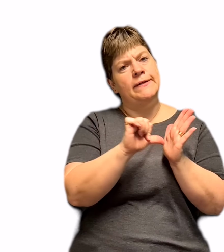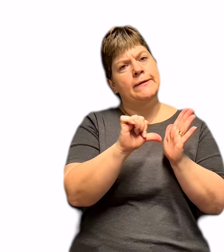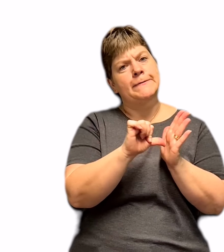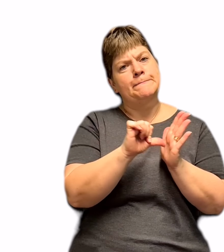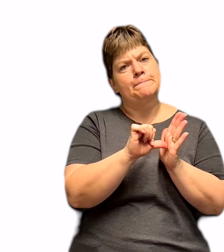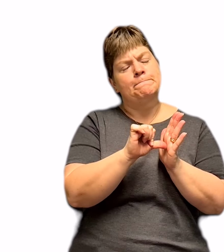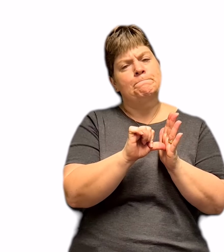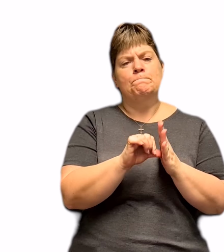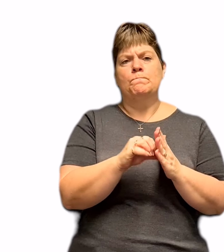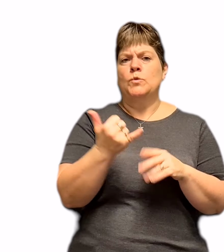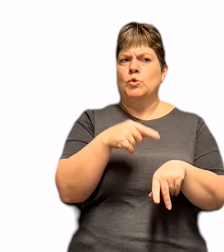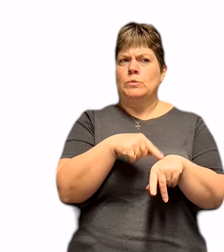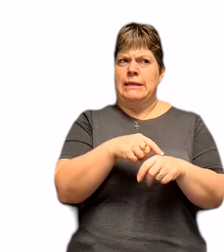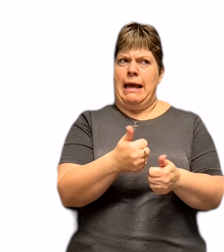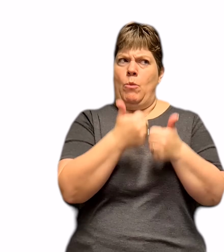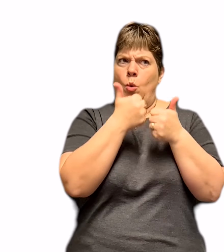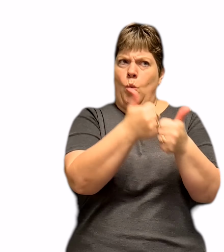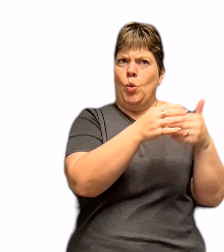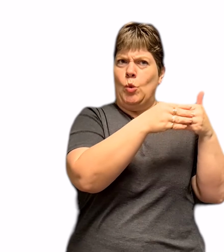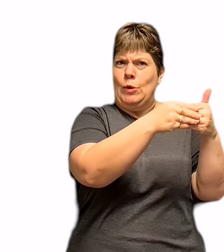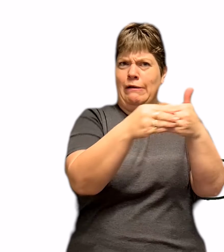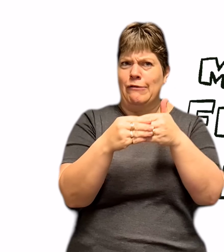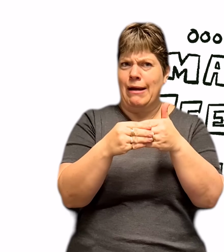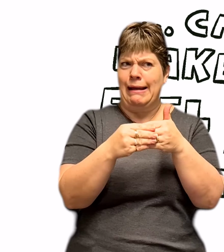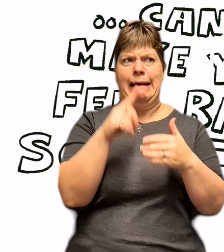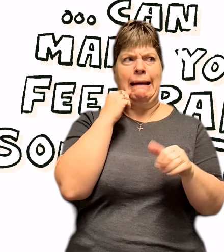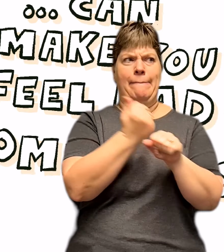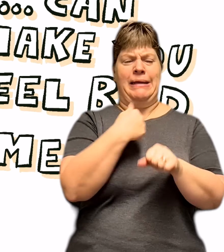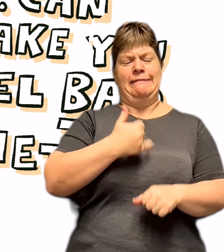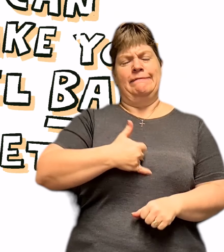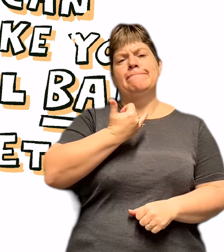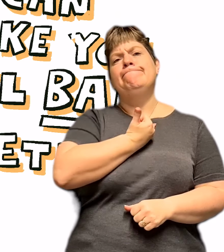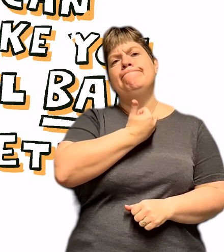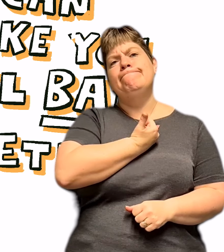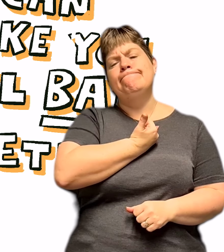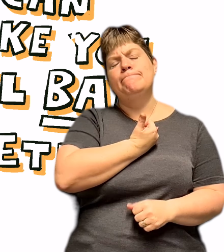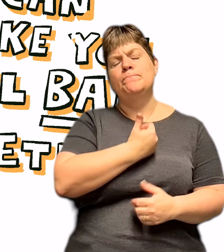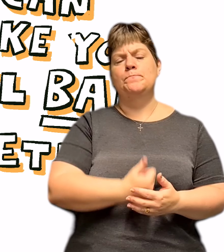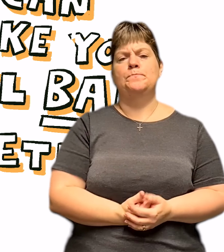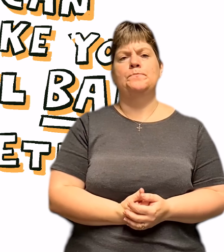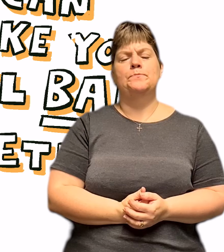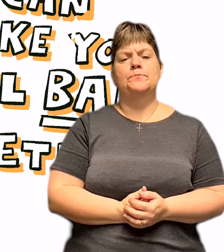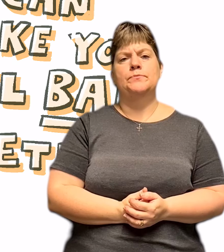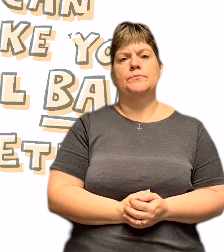tricky. And even a really good friend can make us feel bad sometimes.